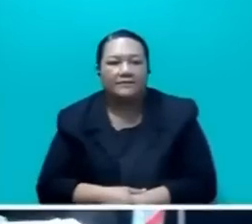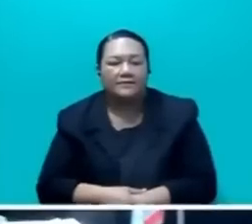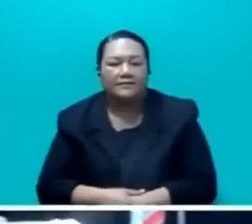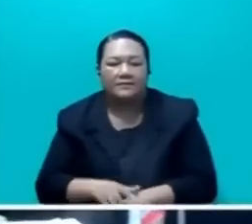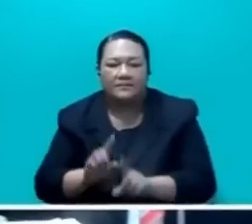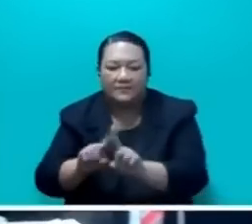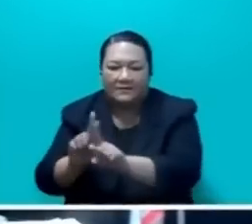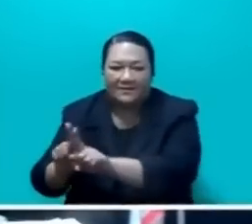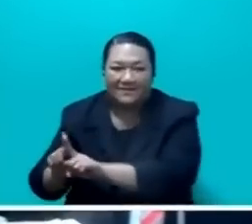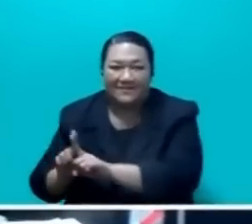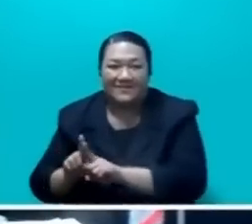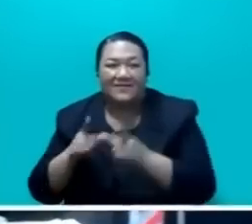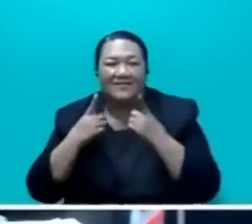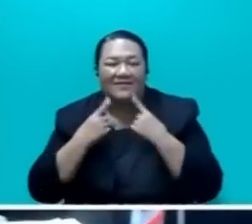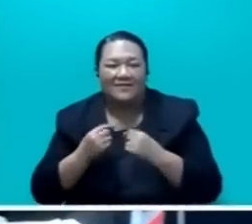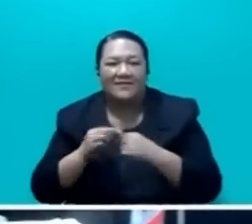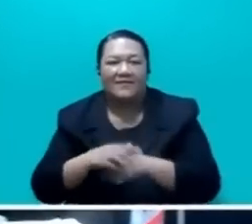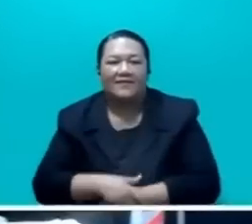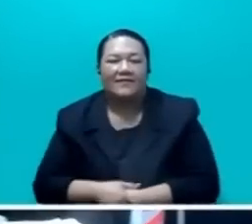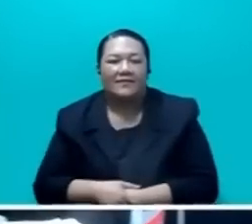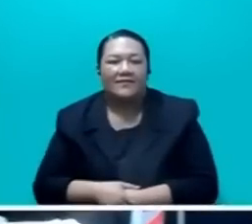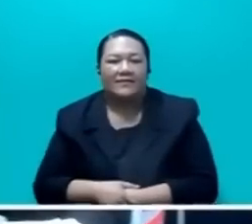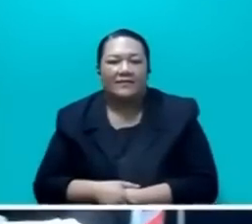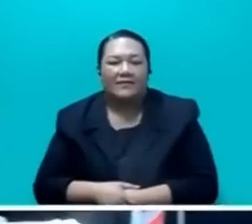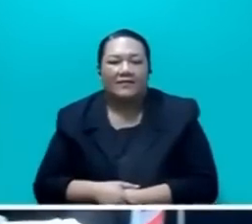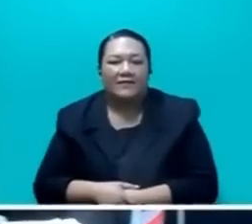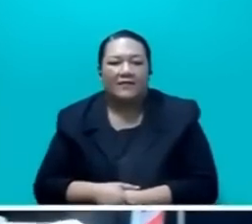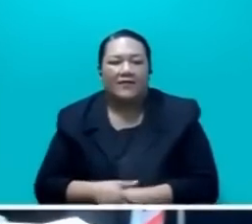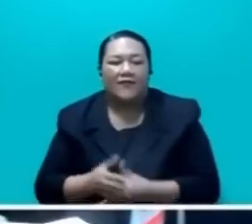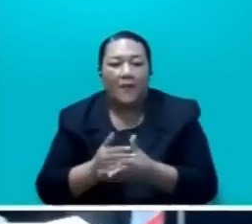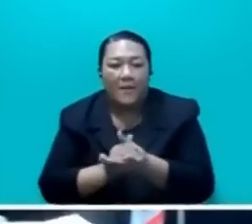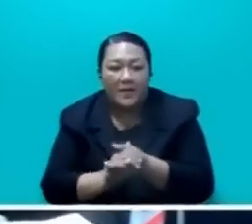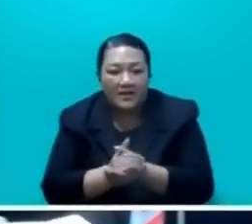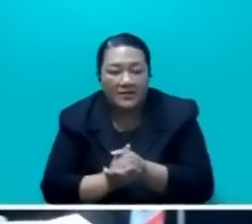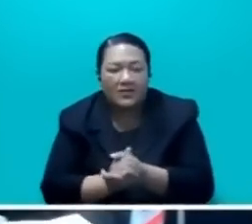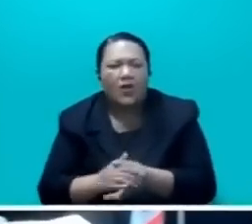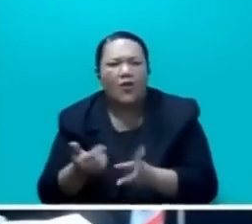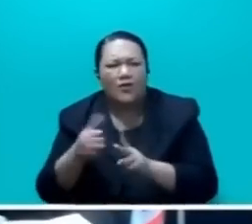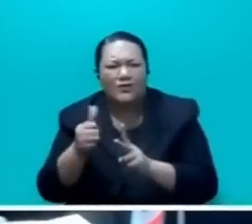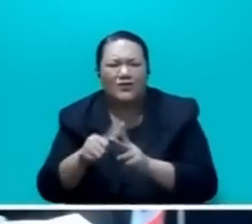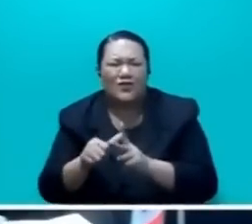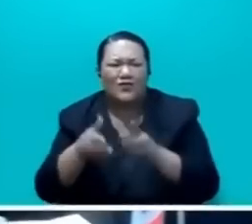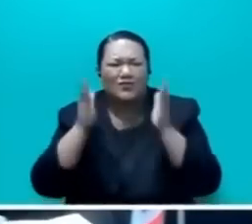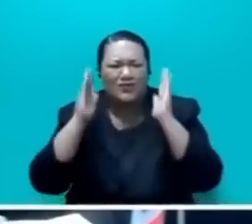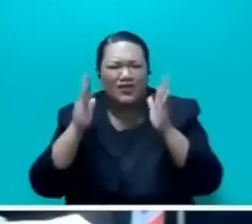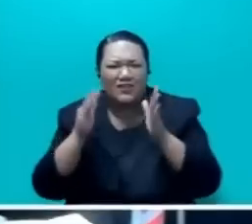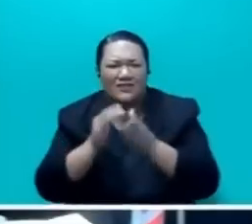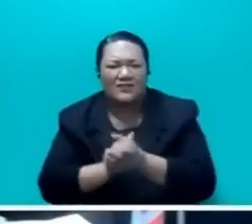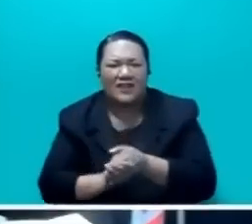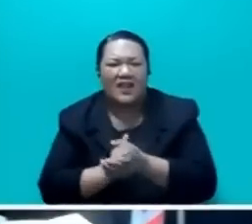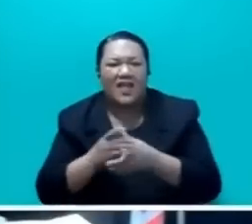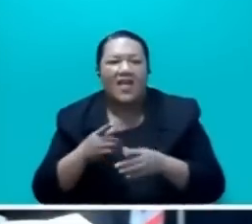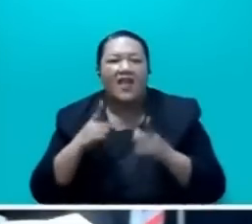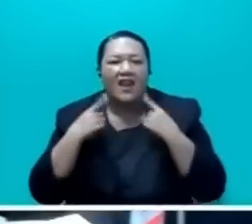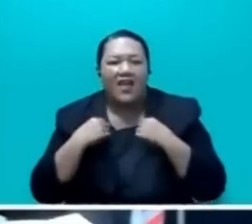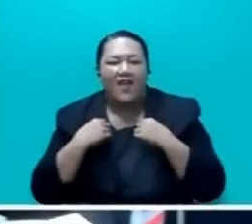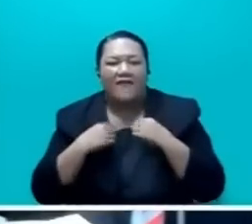I also wish to express my gratitude to the present support of the Divisional Church Minister, Reverend Tebita Uniwanga.